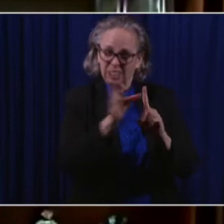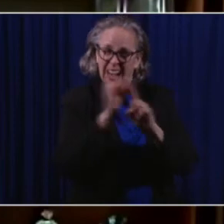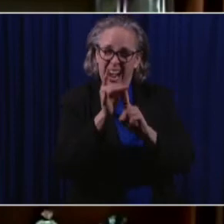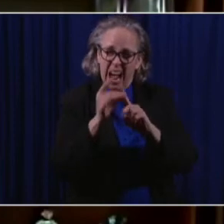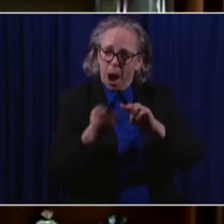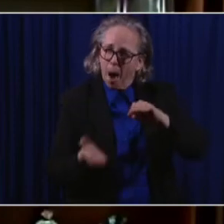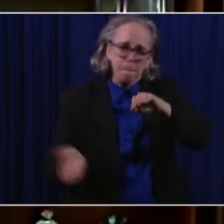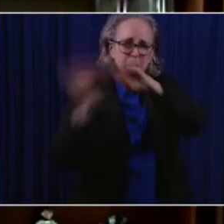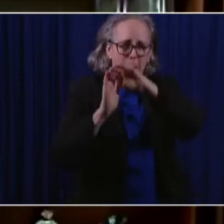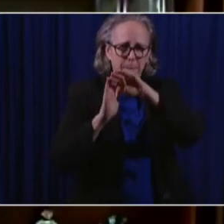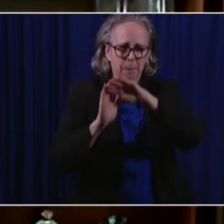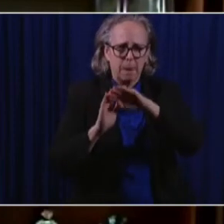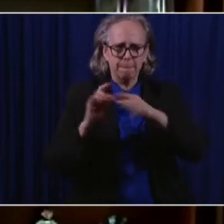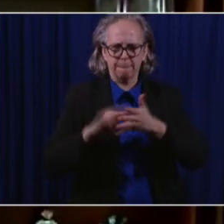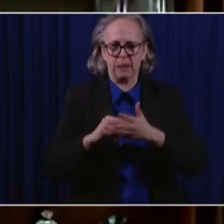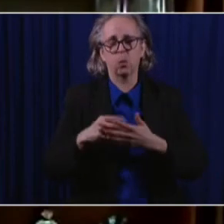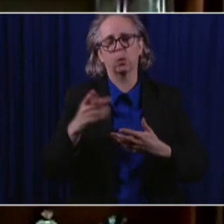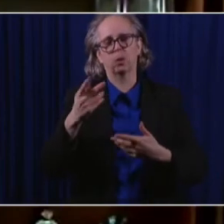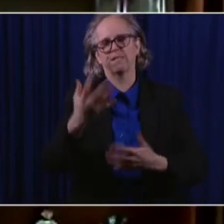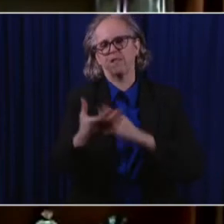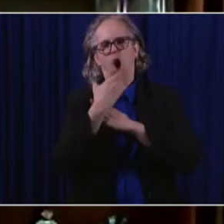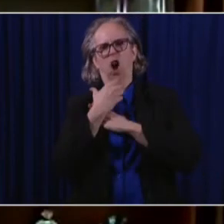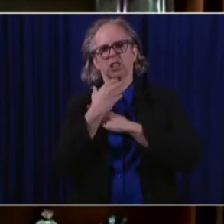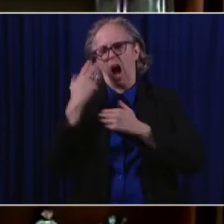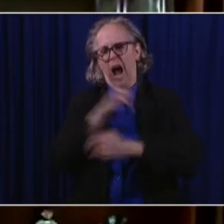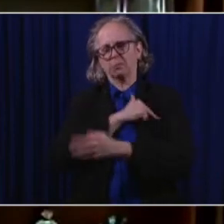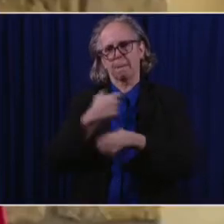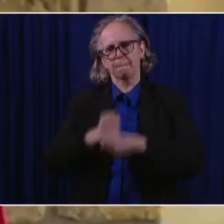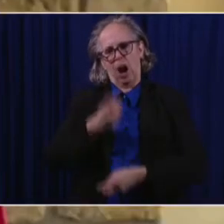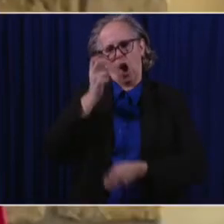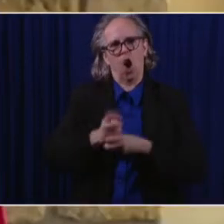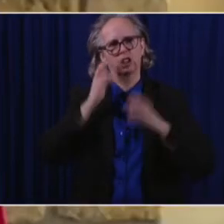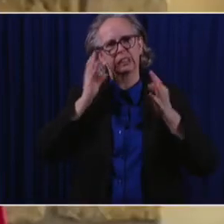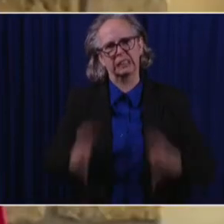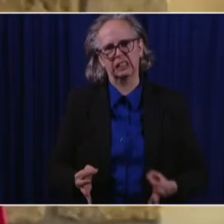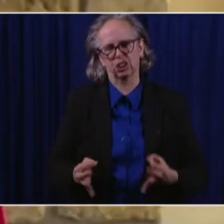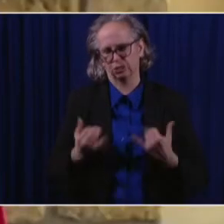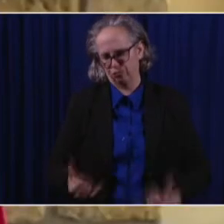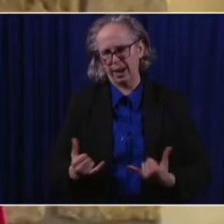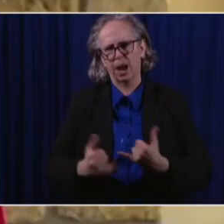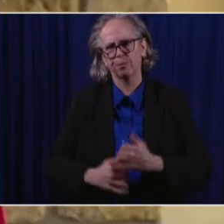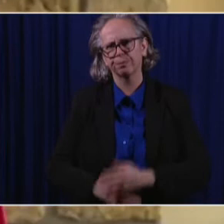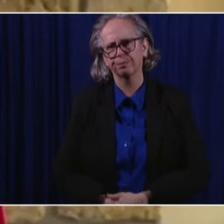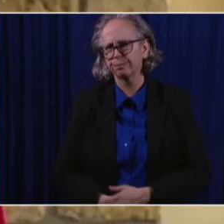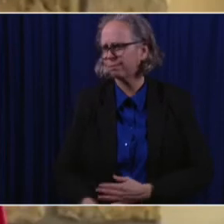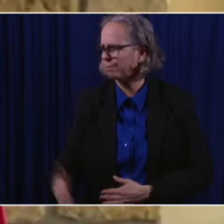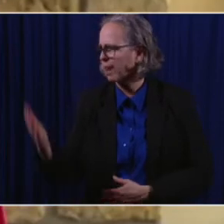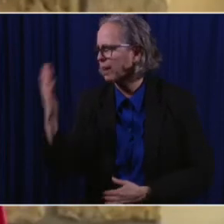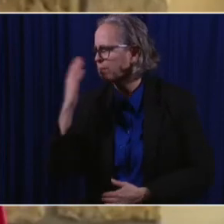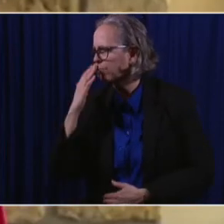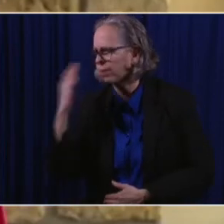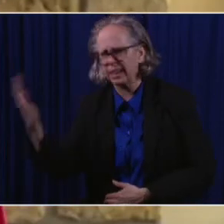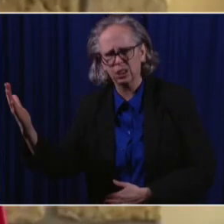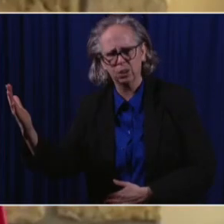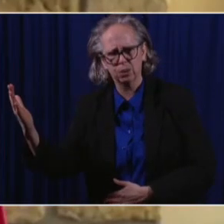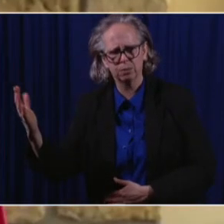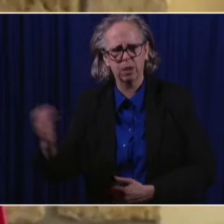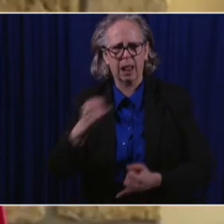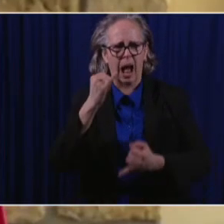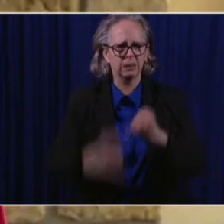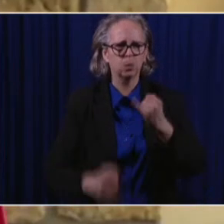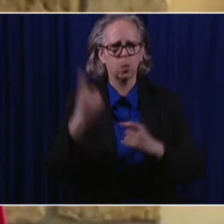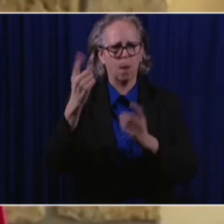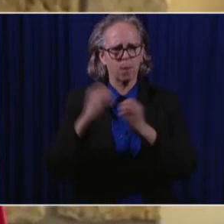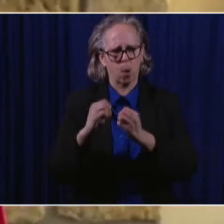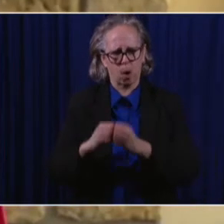care of patients appropriately. Thank you very much. Finally, we'll go to Rhonda Lehman with Mercy Health.